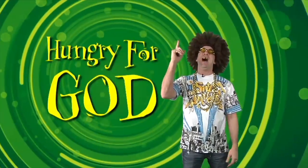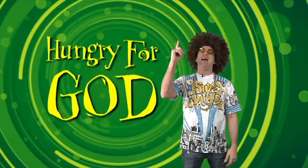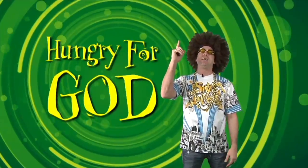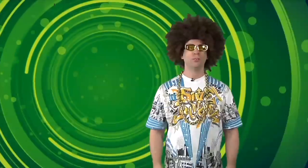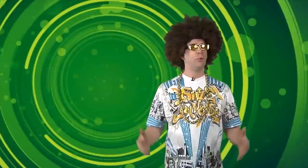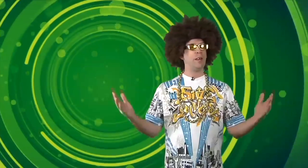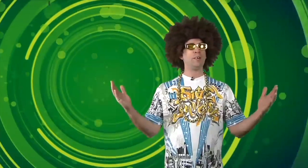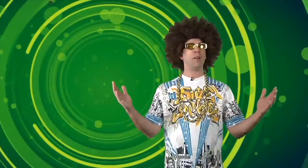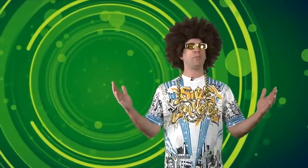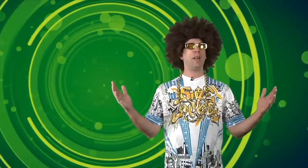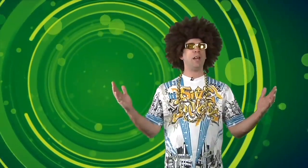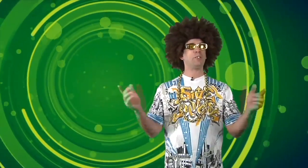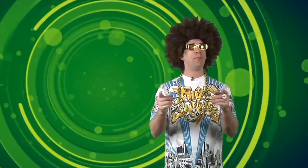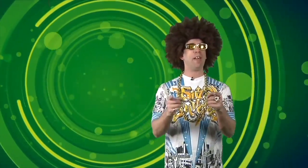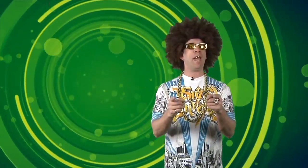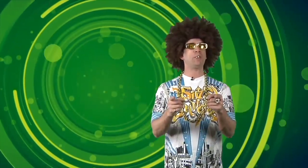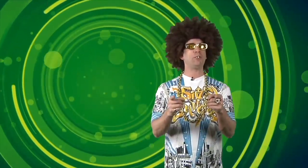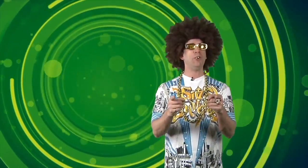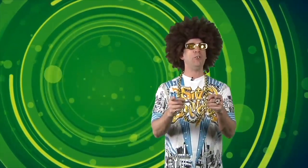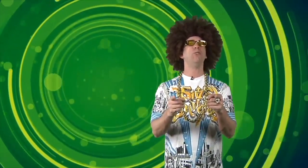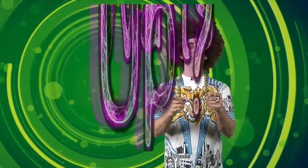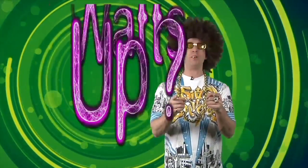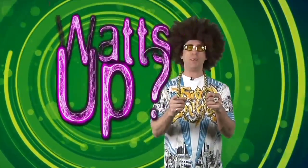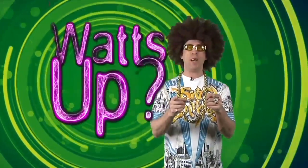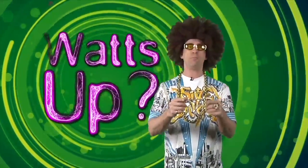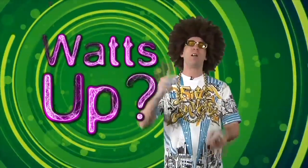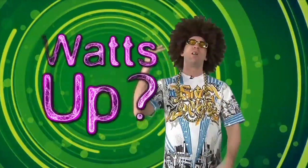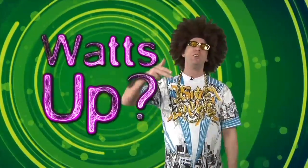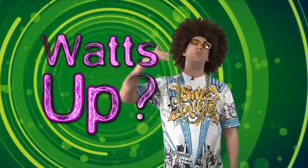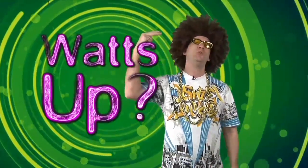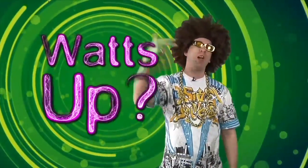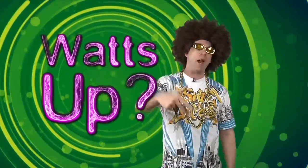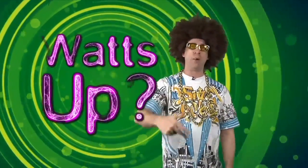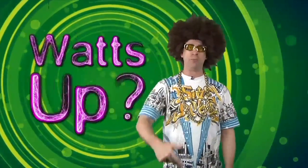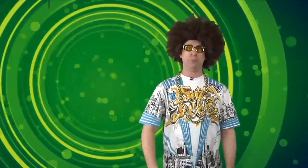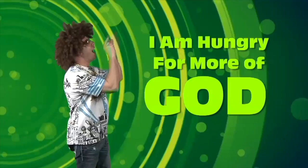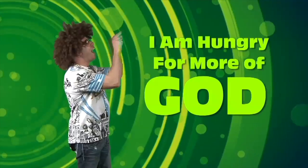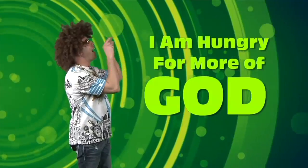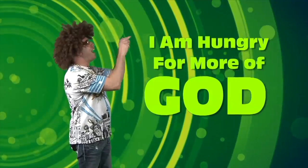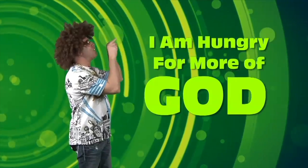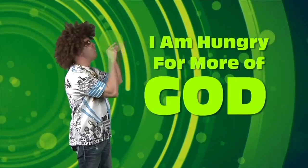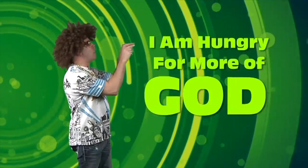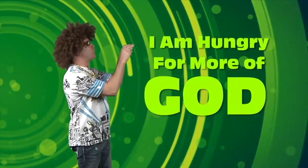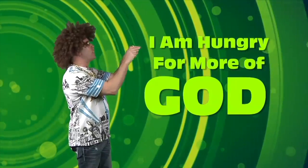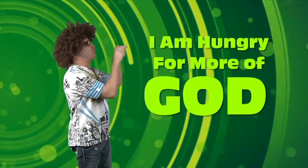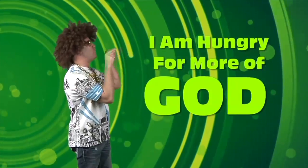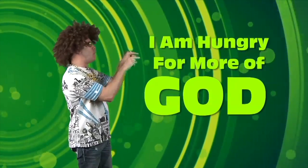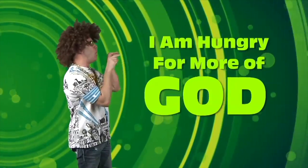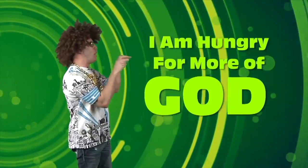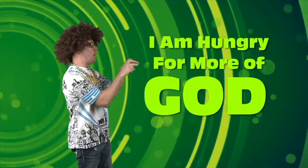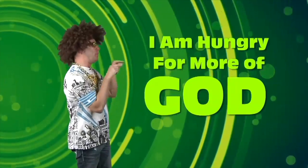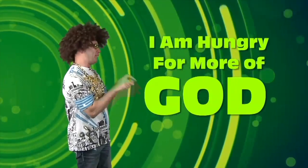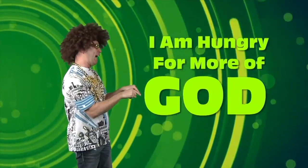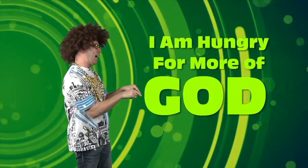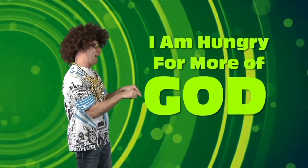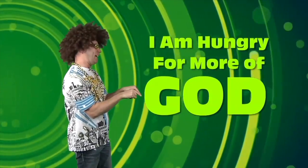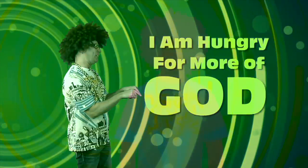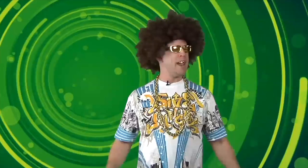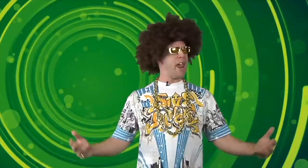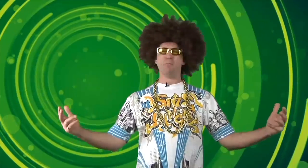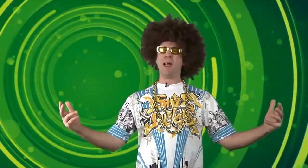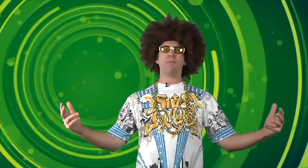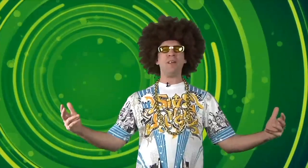God. So anytime today somebody asks you, what's up? You tell them, I am hungry for more of